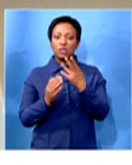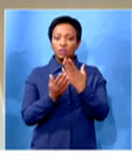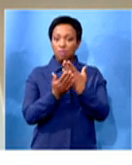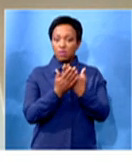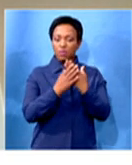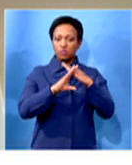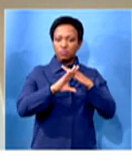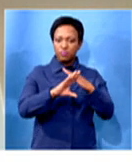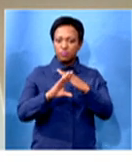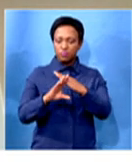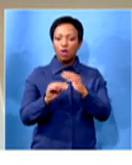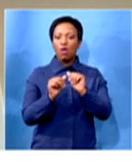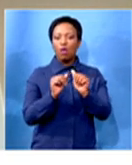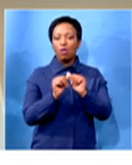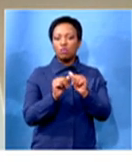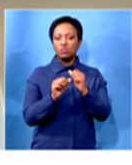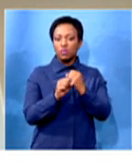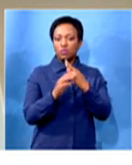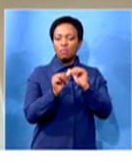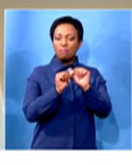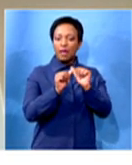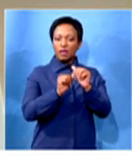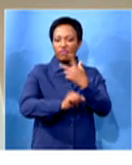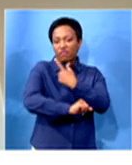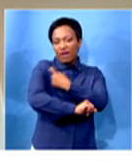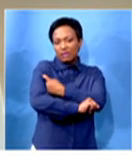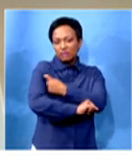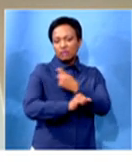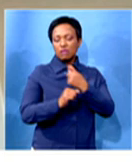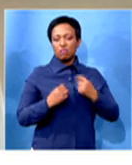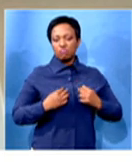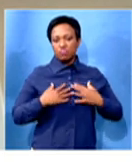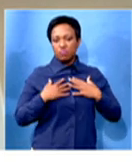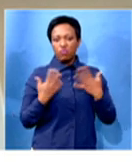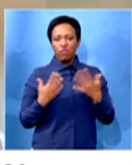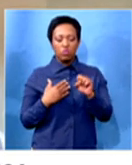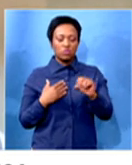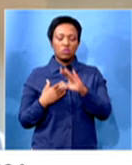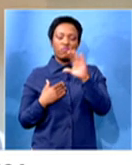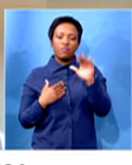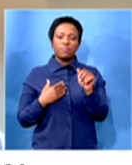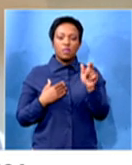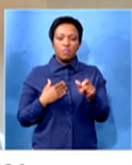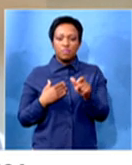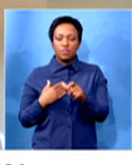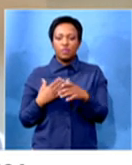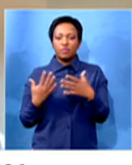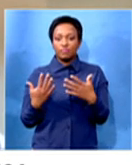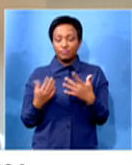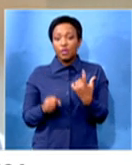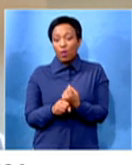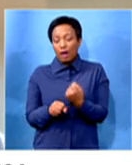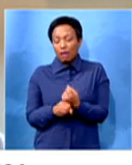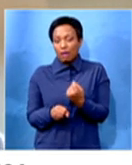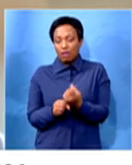the effect of COVID-19 disease in South Africans. Yeah. So a lot of work for us ahead.